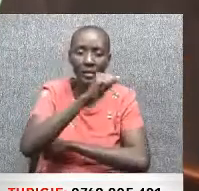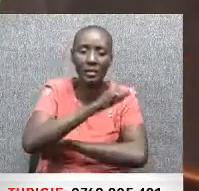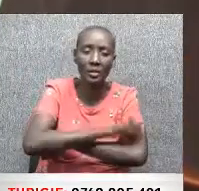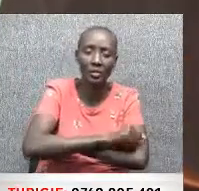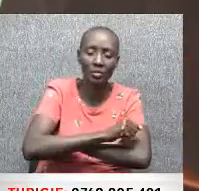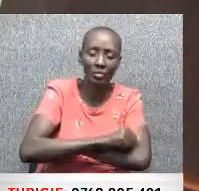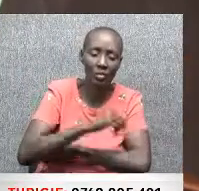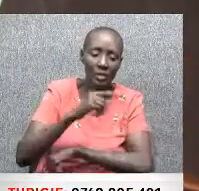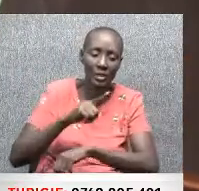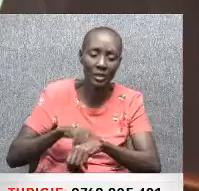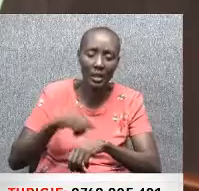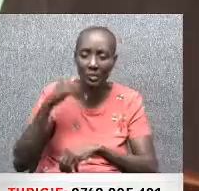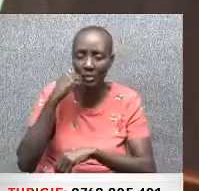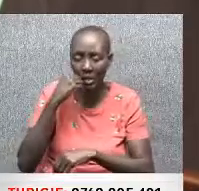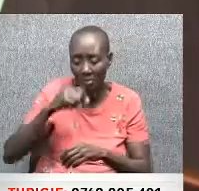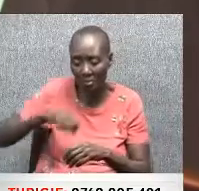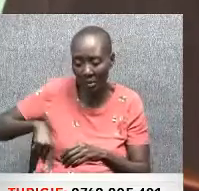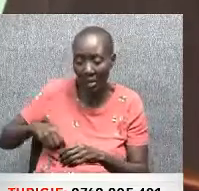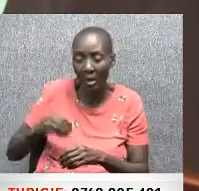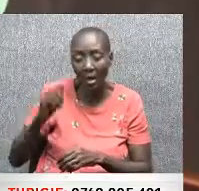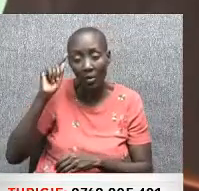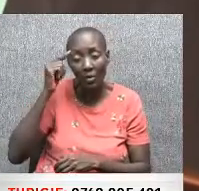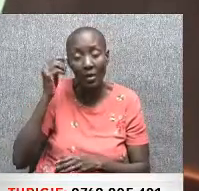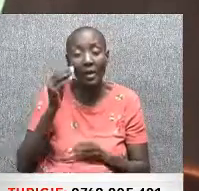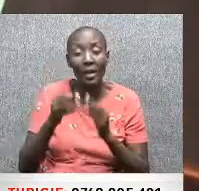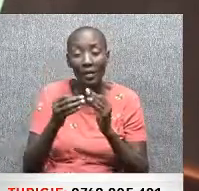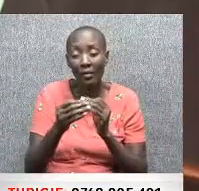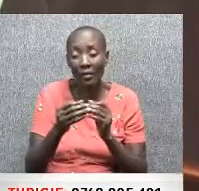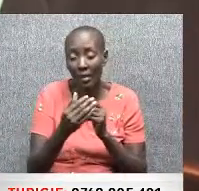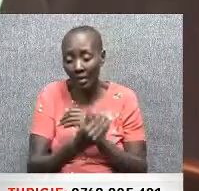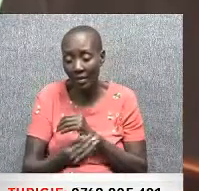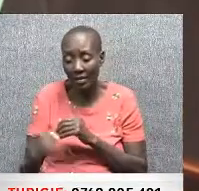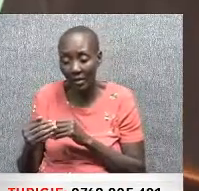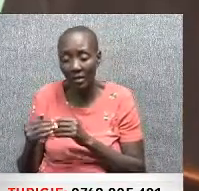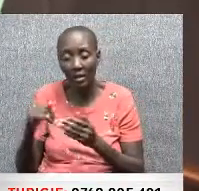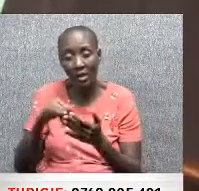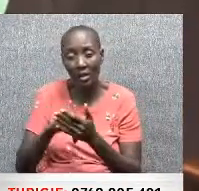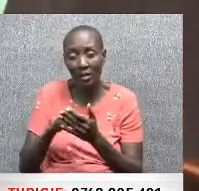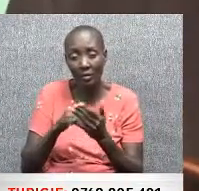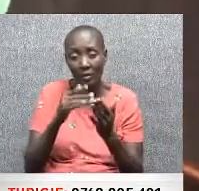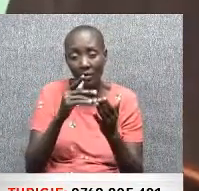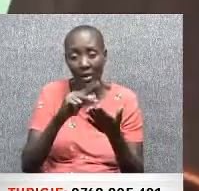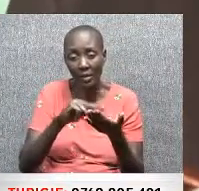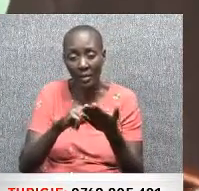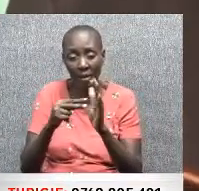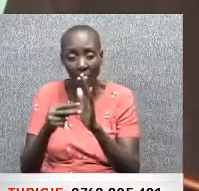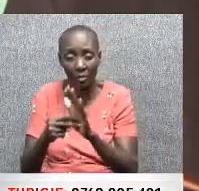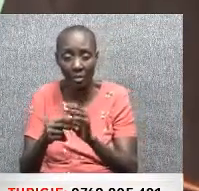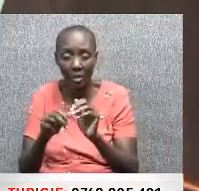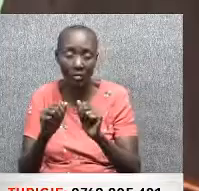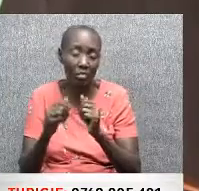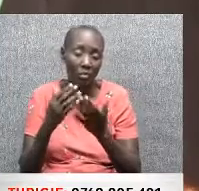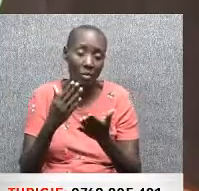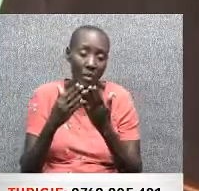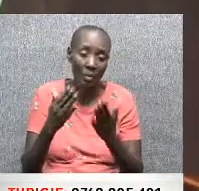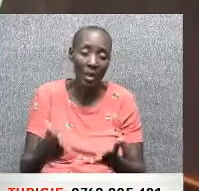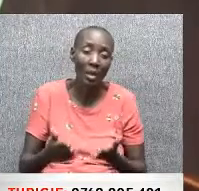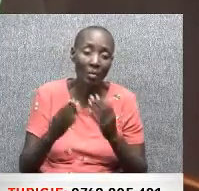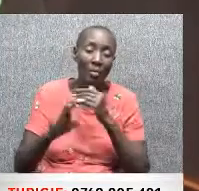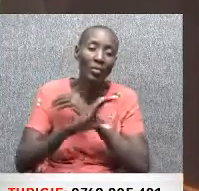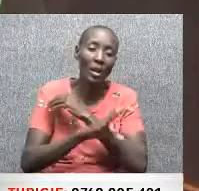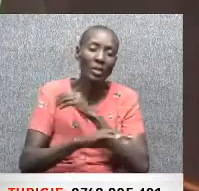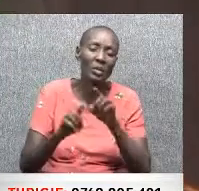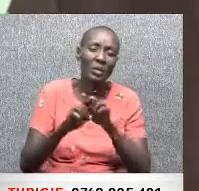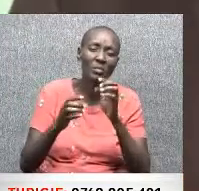we think if the kids help us to champion this program, it will really go a long way into creating a better country, even for our economy, for the